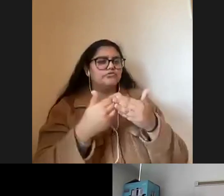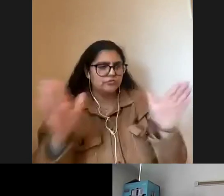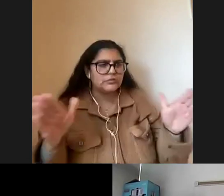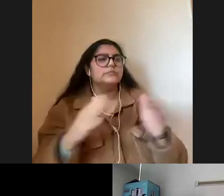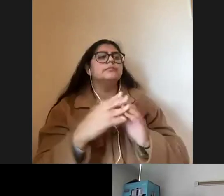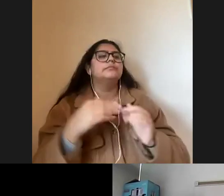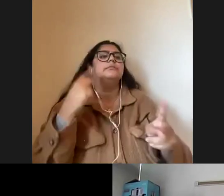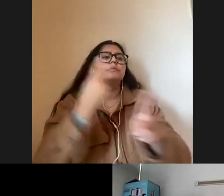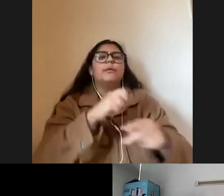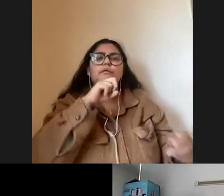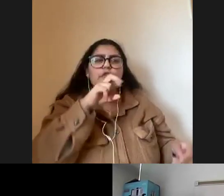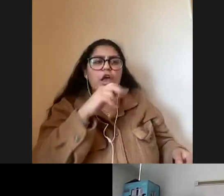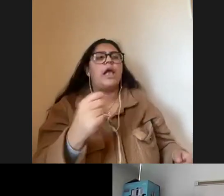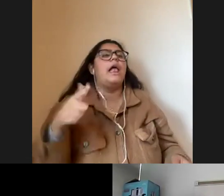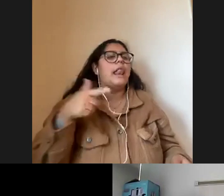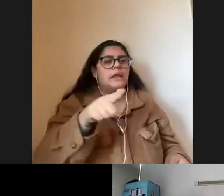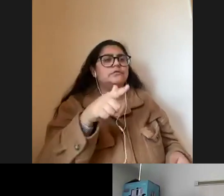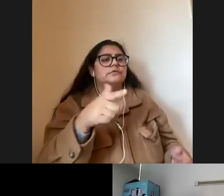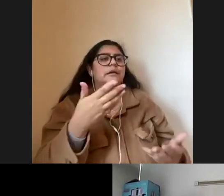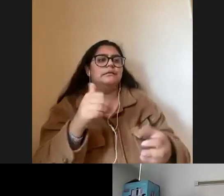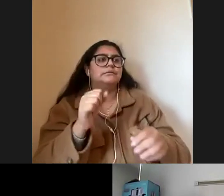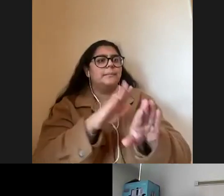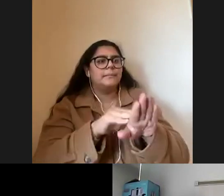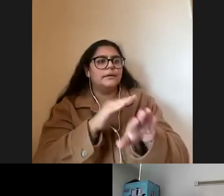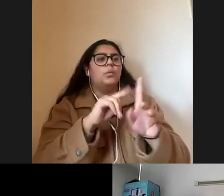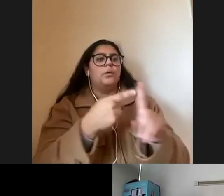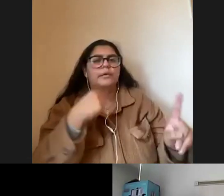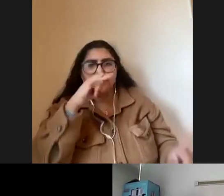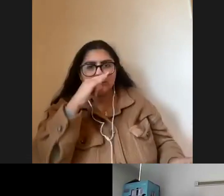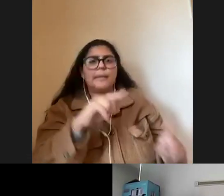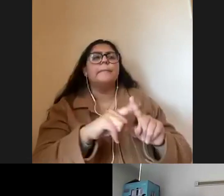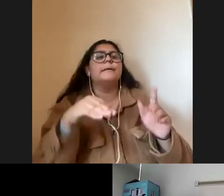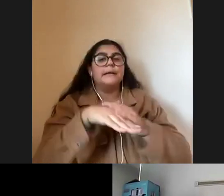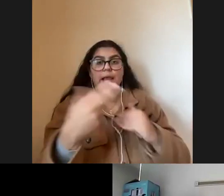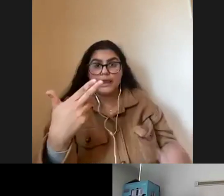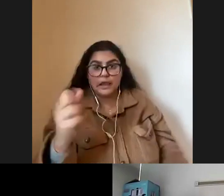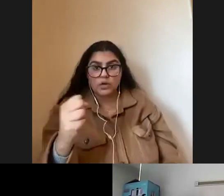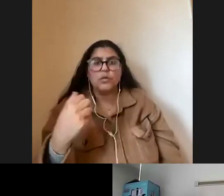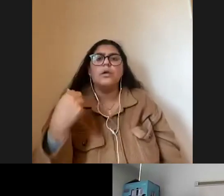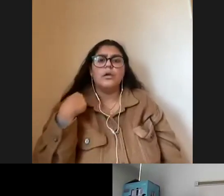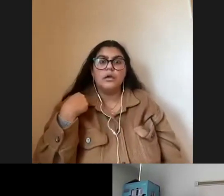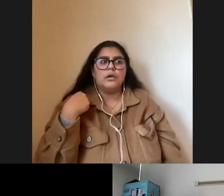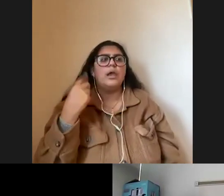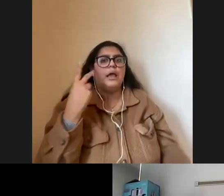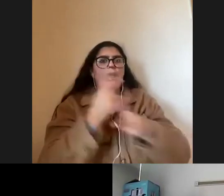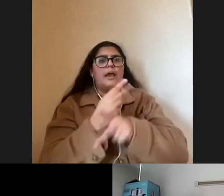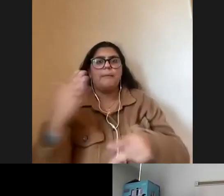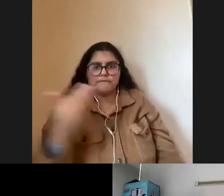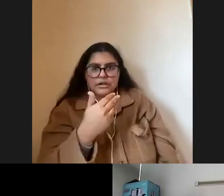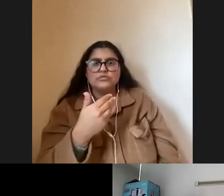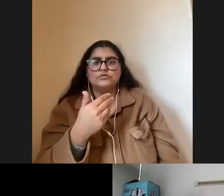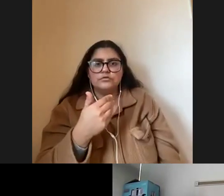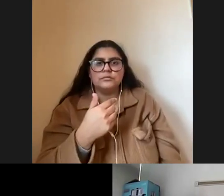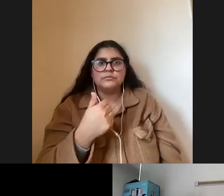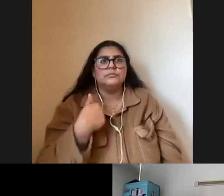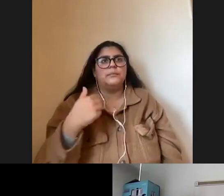and lizards as pets when I was a kid. But around high school, I started keeping fish, and I was just got obsessed